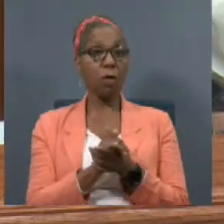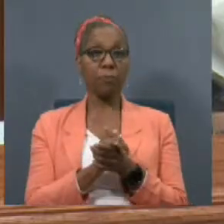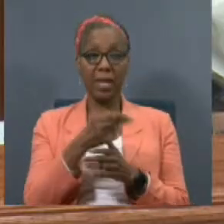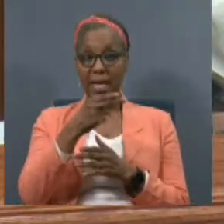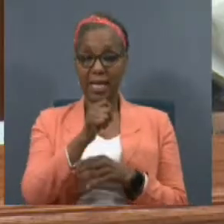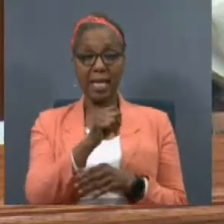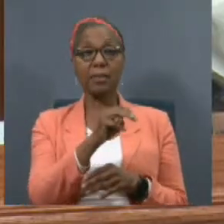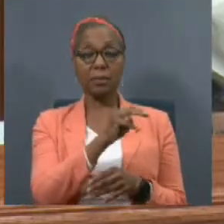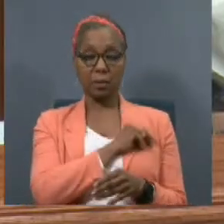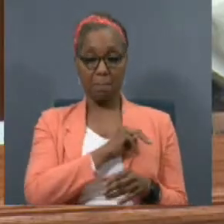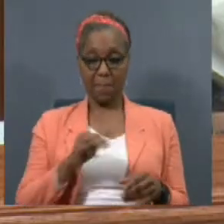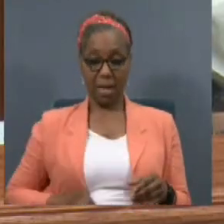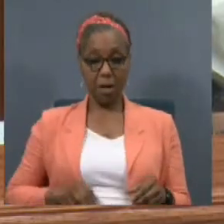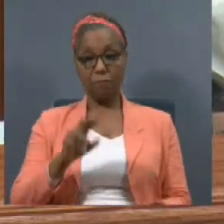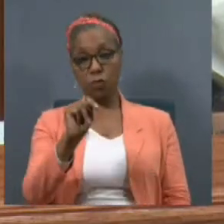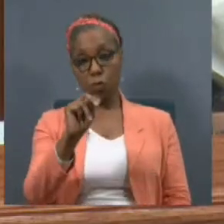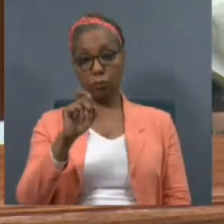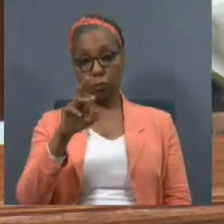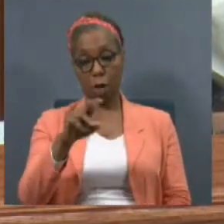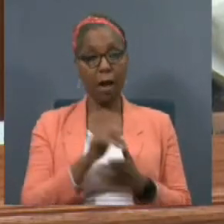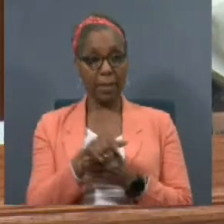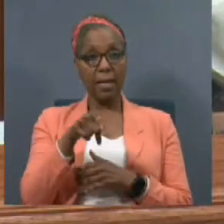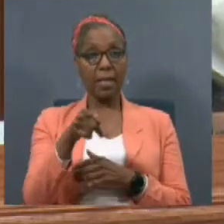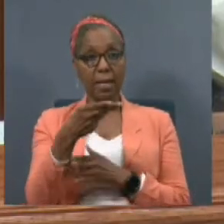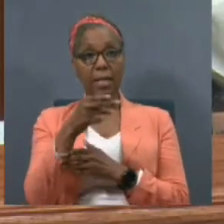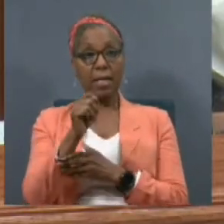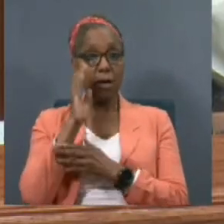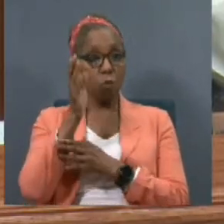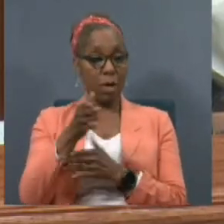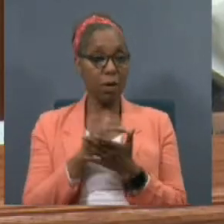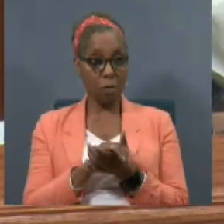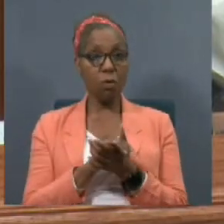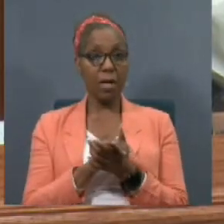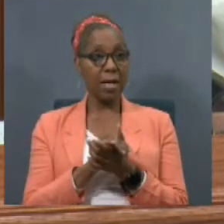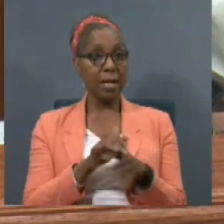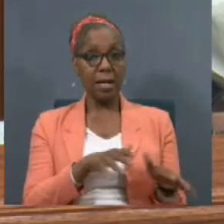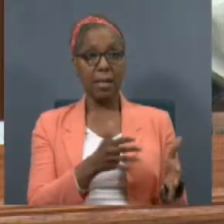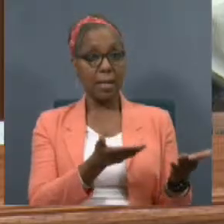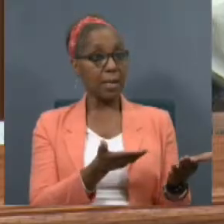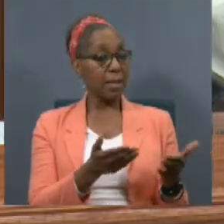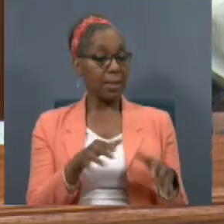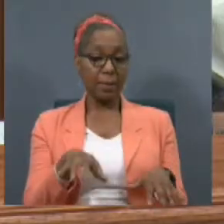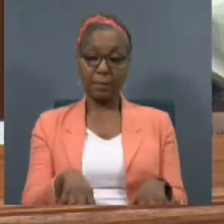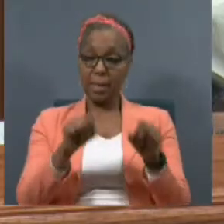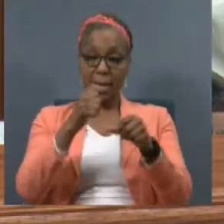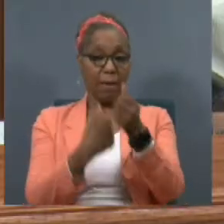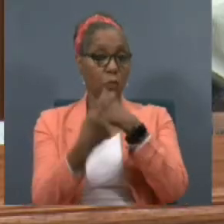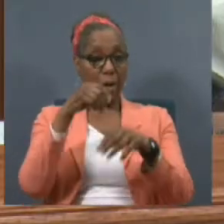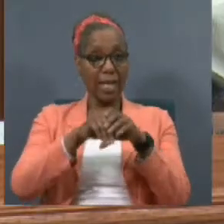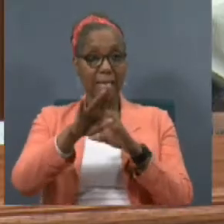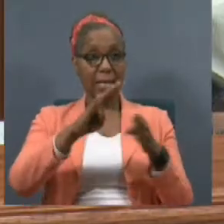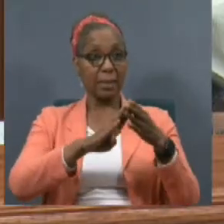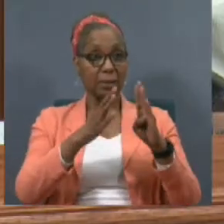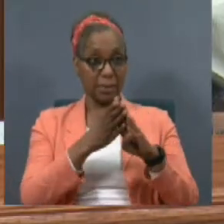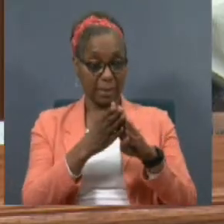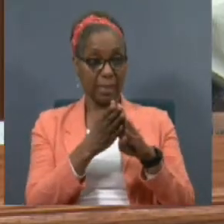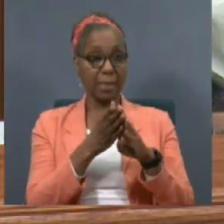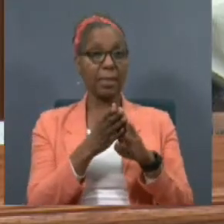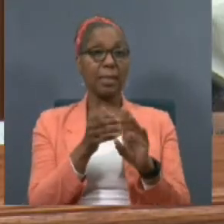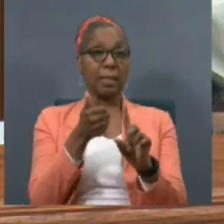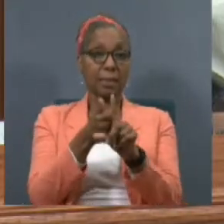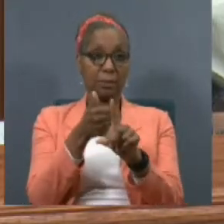the mayor of North Little Rock. And he will take everybody in his city